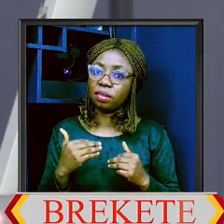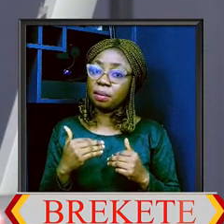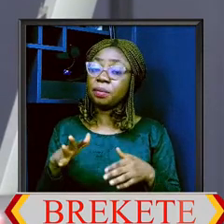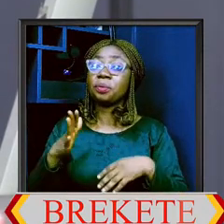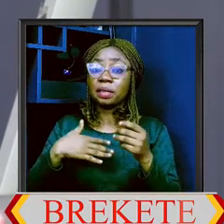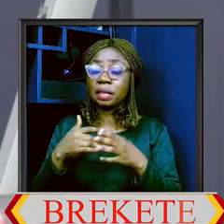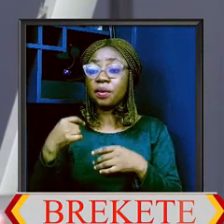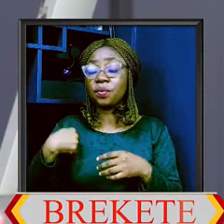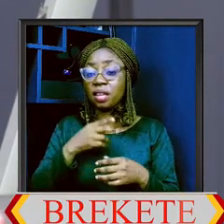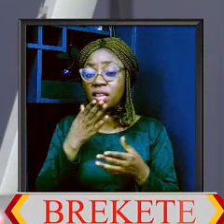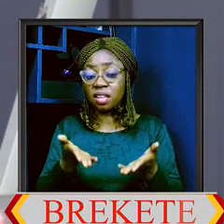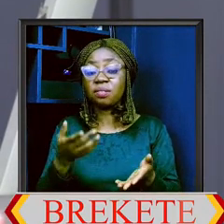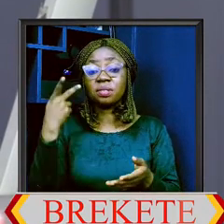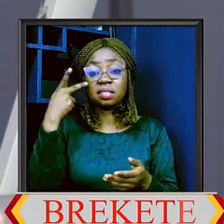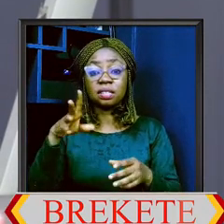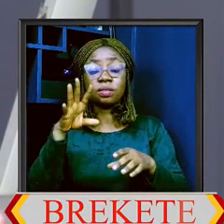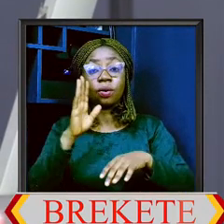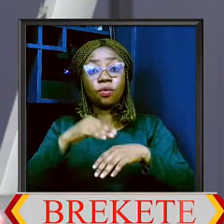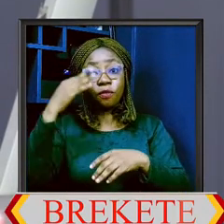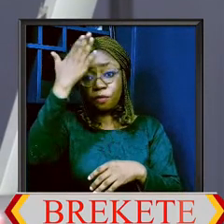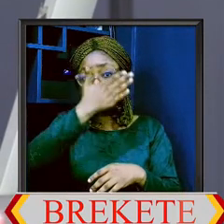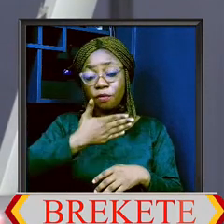Comfort Facebook